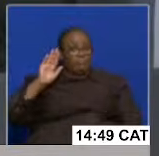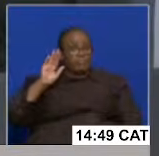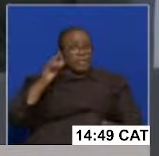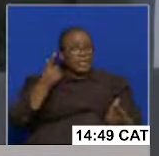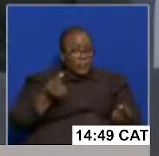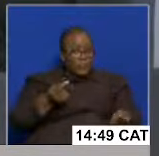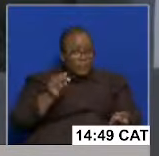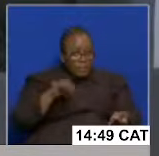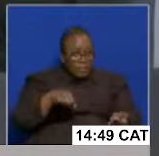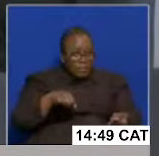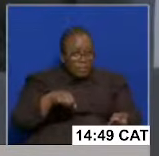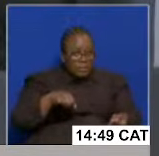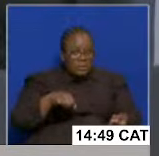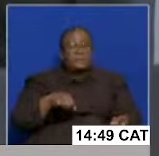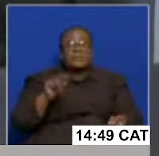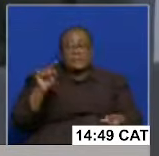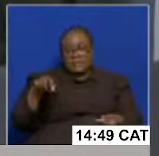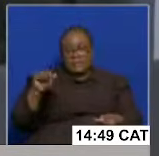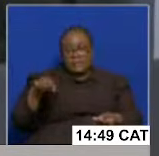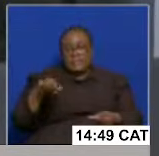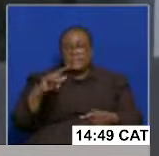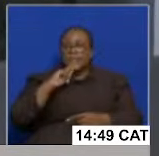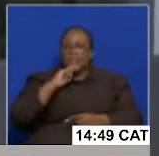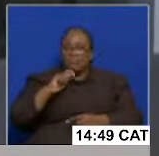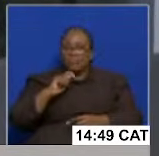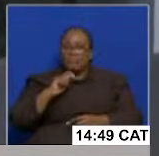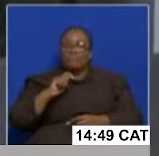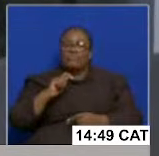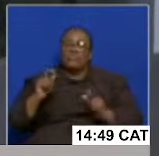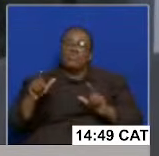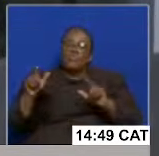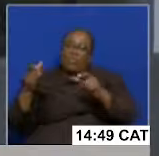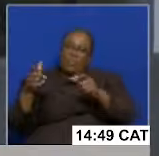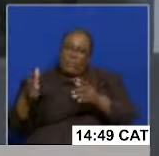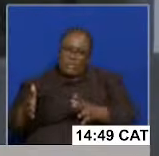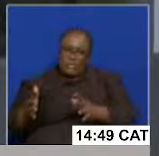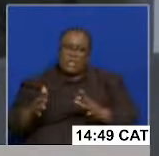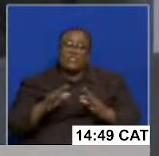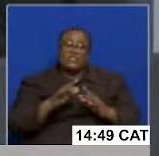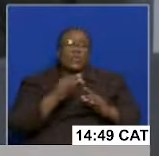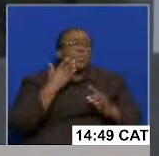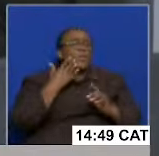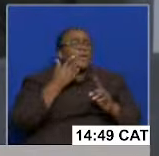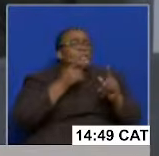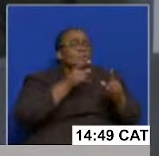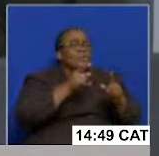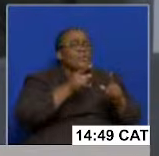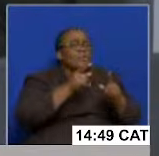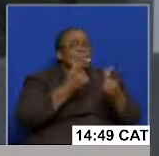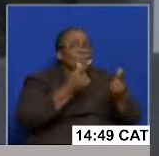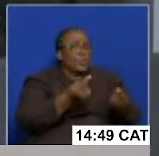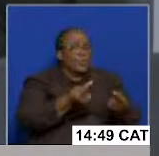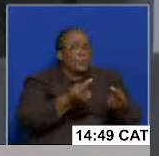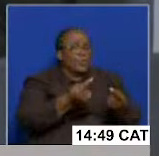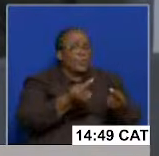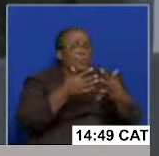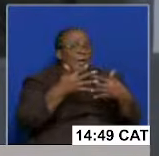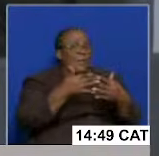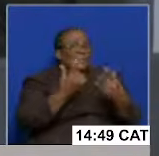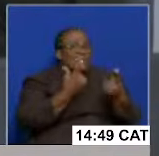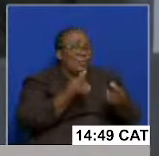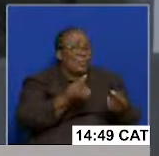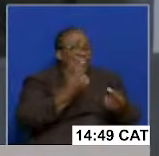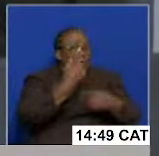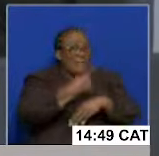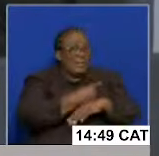It's true, Commissioner. As you were doing what you were doing that day with these 4 people, surely you must have